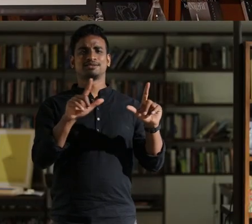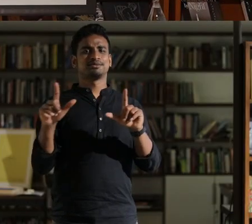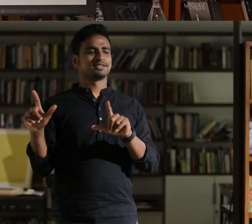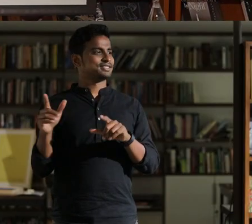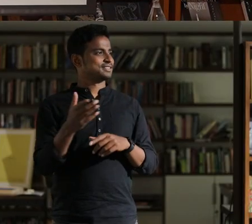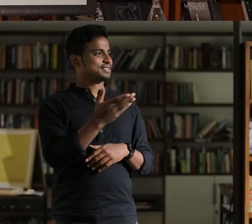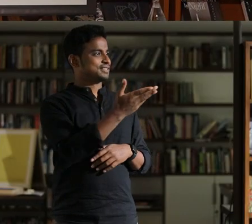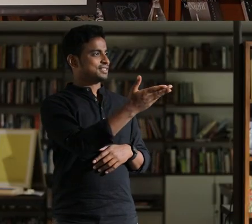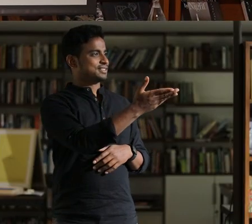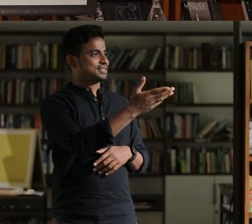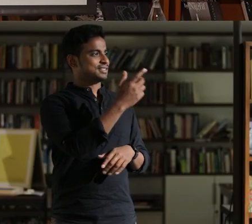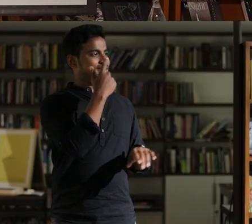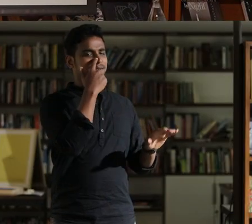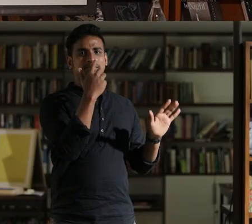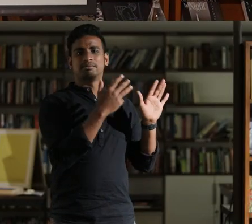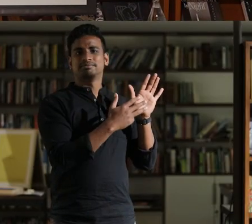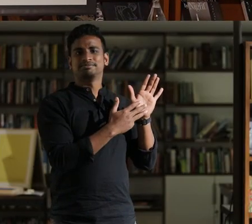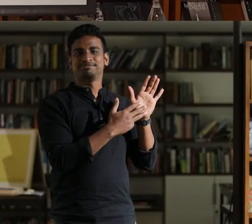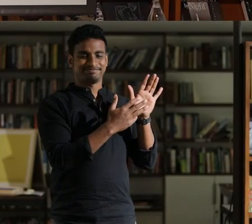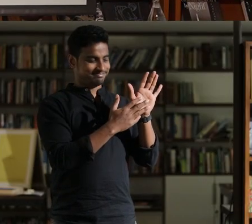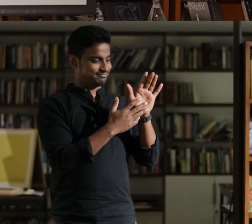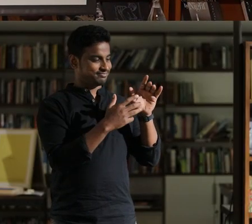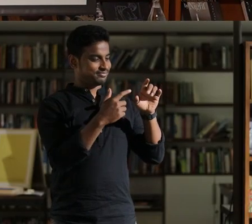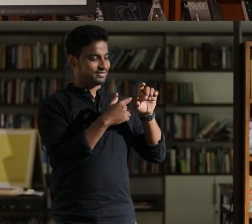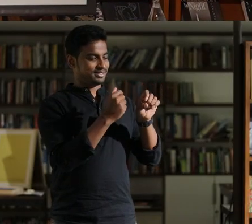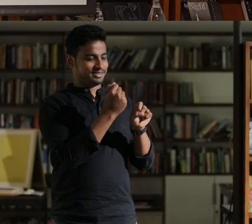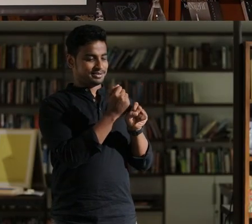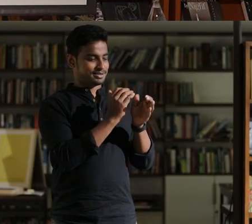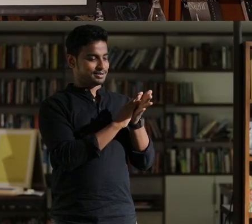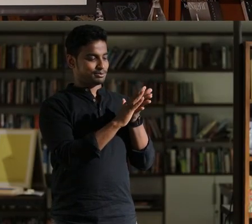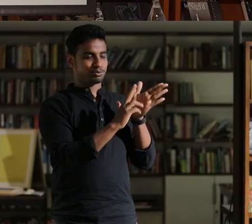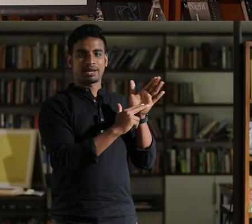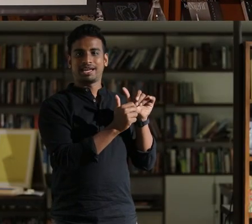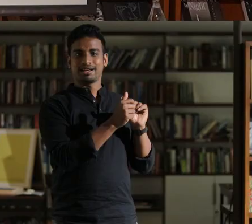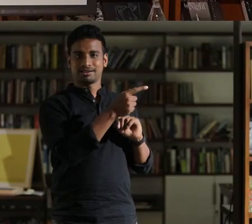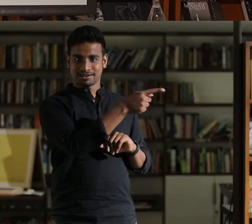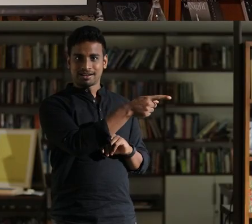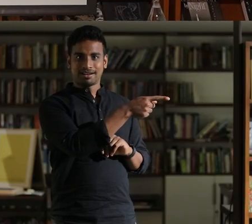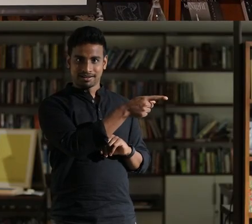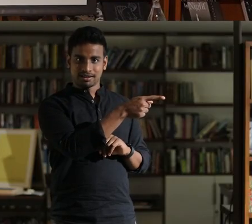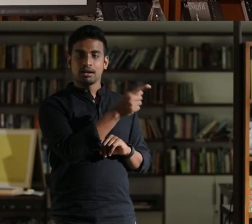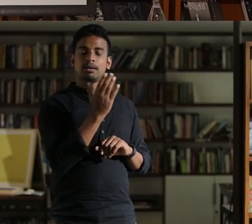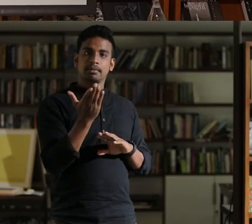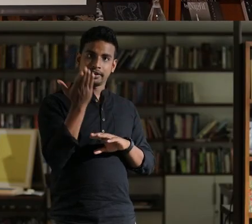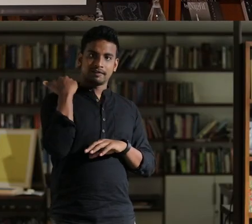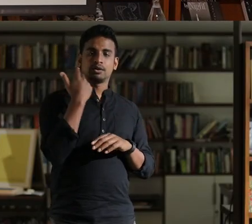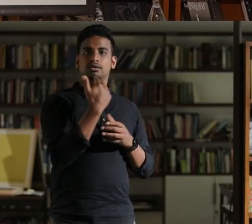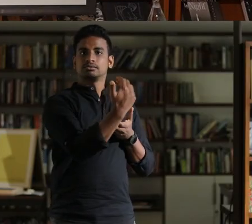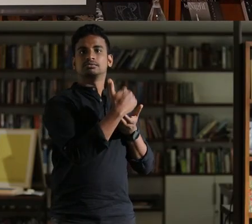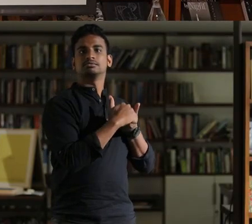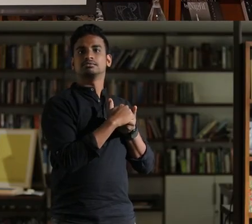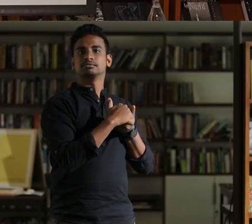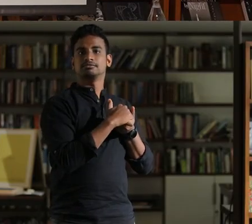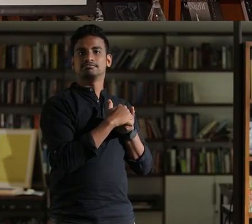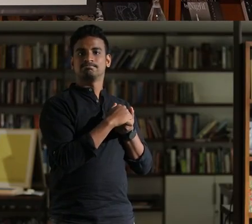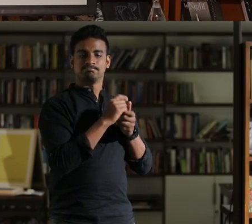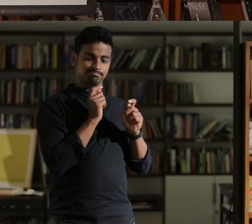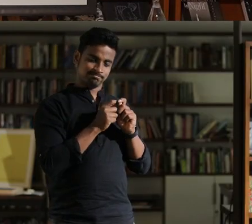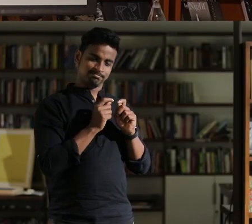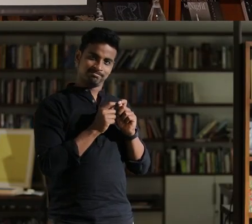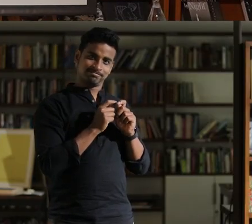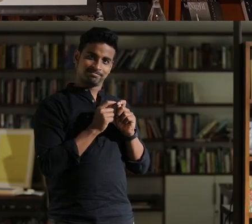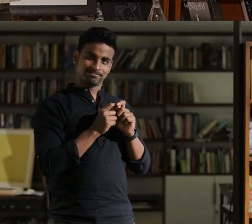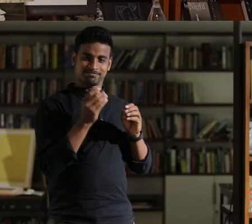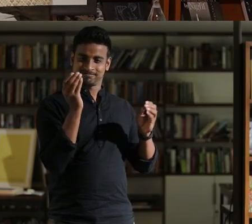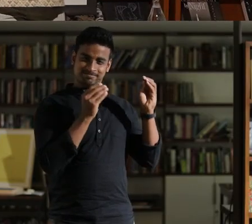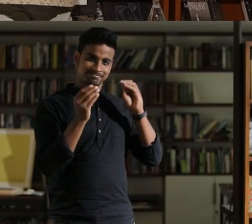Meghna here was in the early days of making these exhibitions. The exhibitions all have one very common